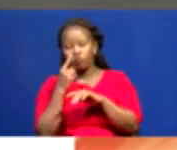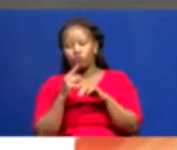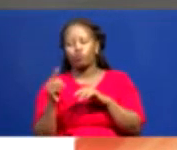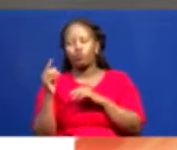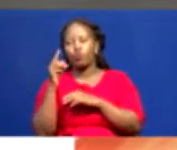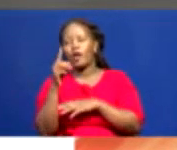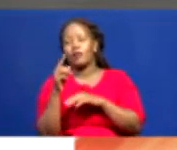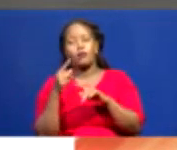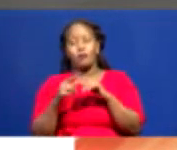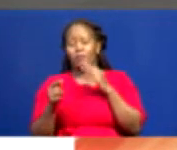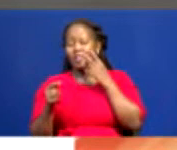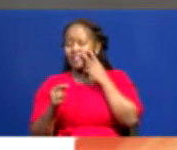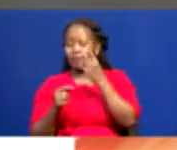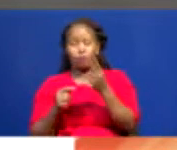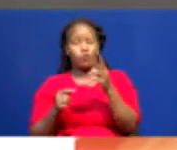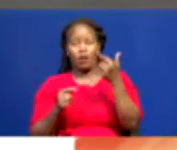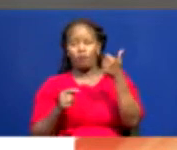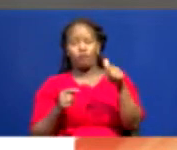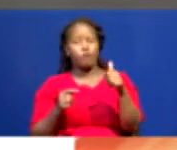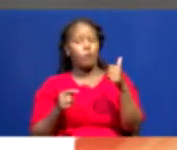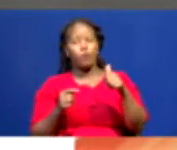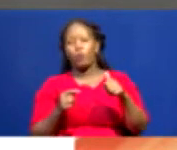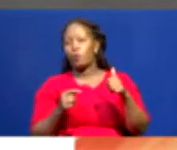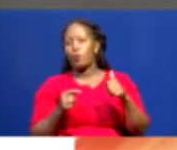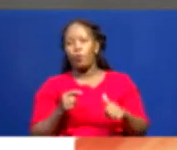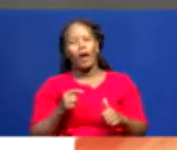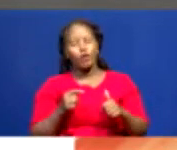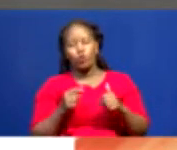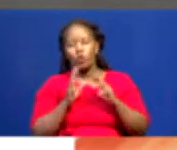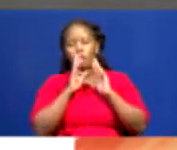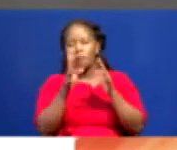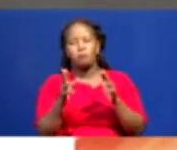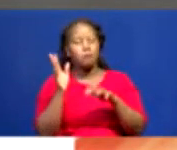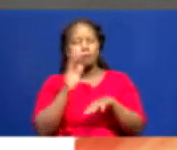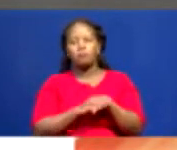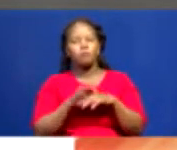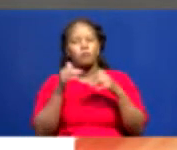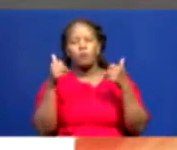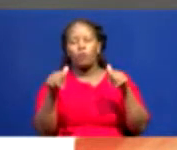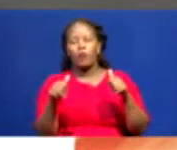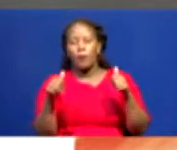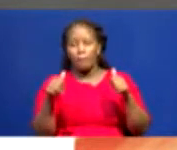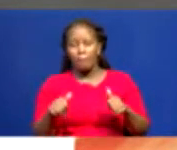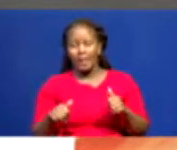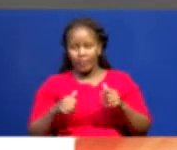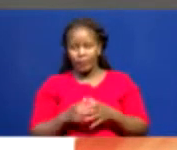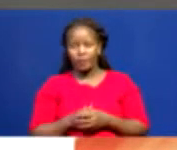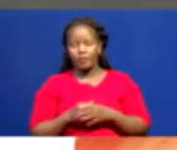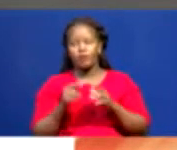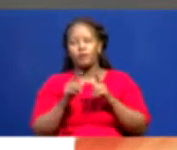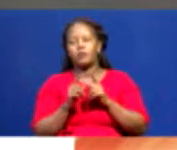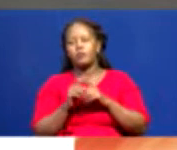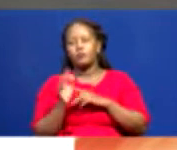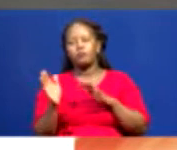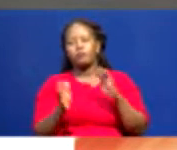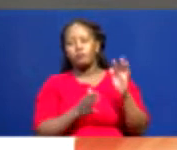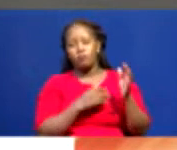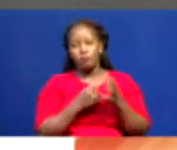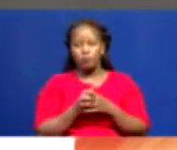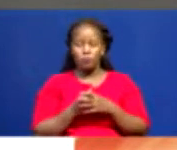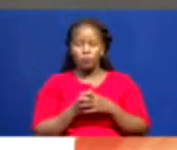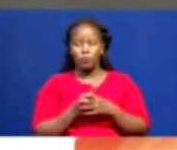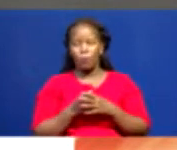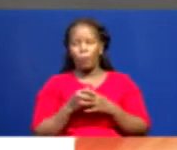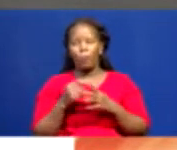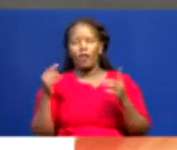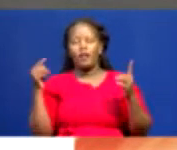and we are yet to observe that. We are yet to get that report from our able team on the ground. In other news, Azimio Umoja,